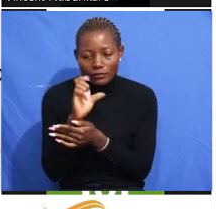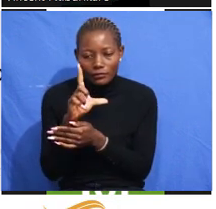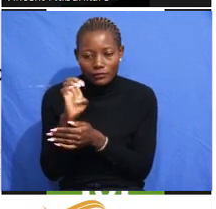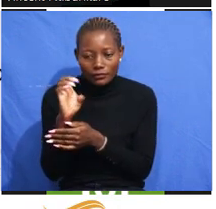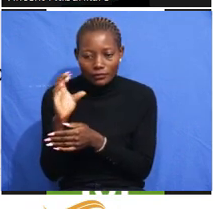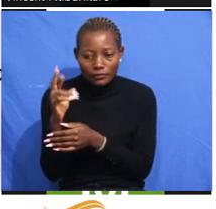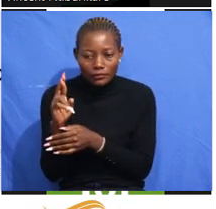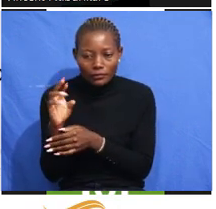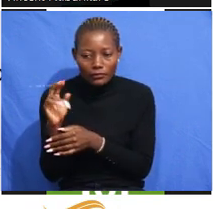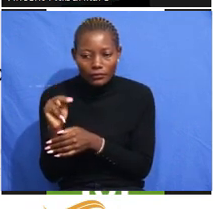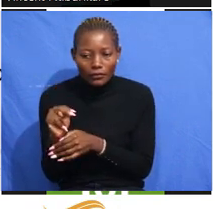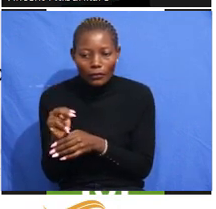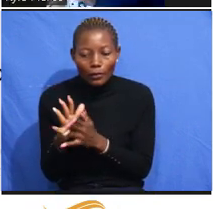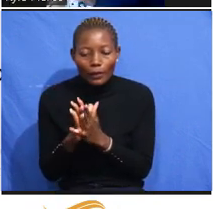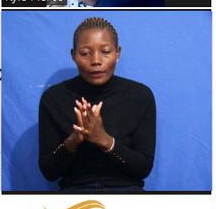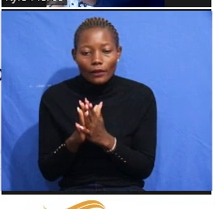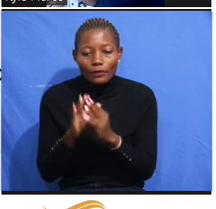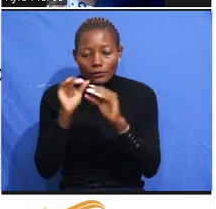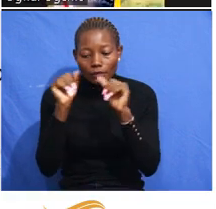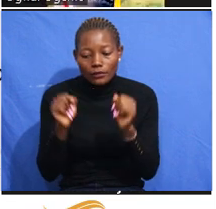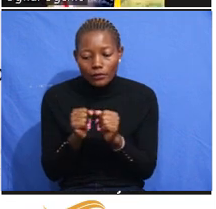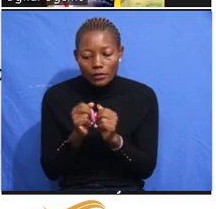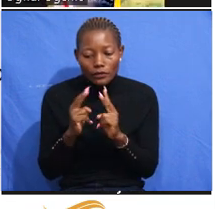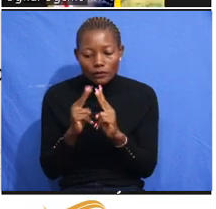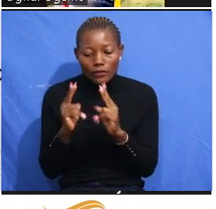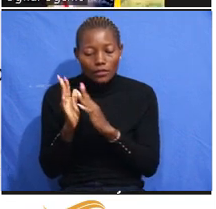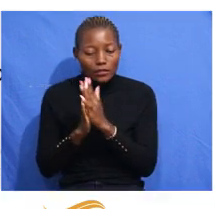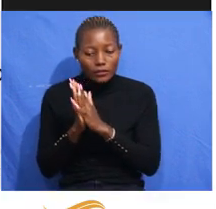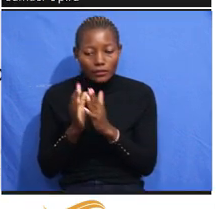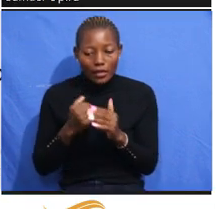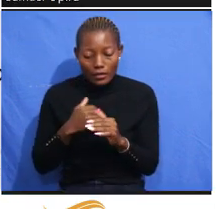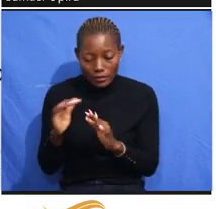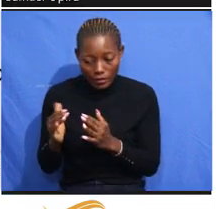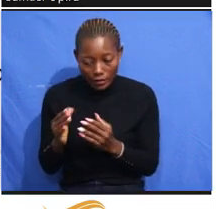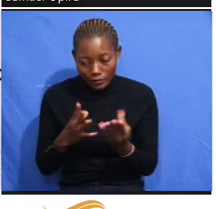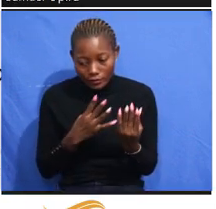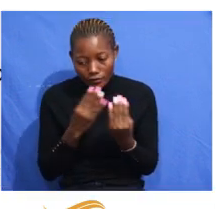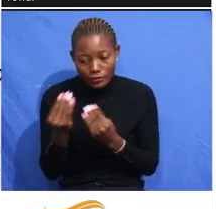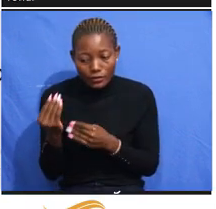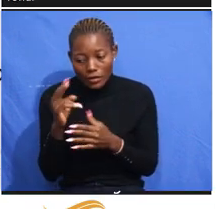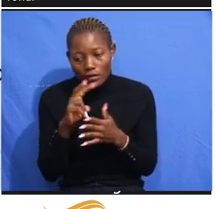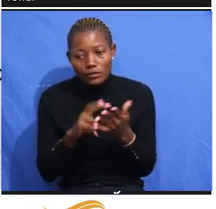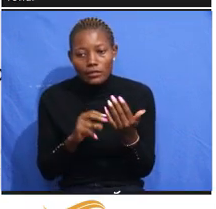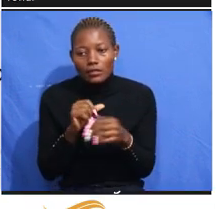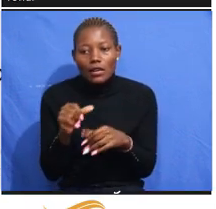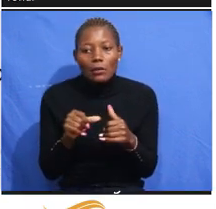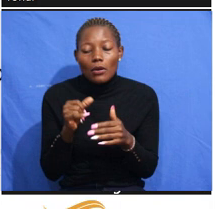system. Very interesting. I would encourage you to go and read about it, but we just have